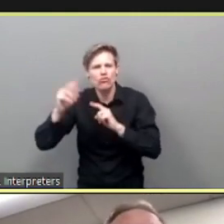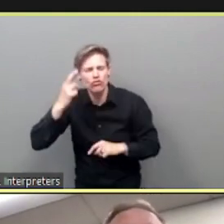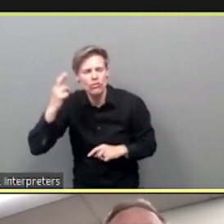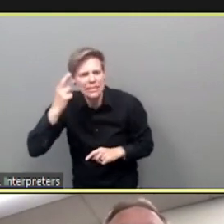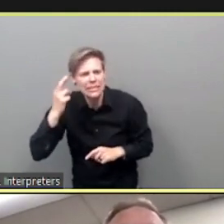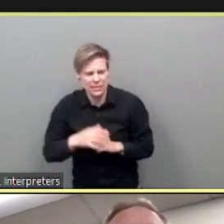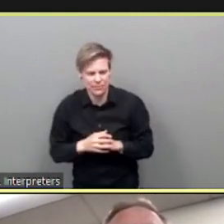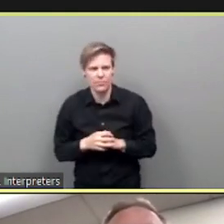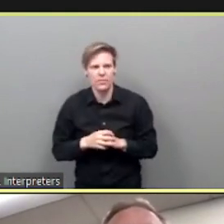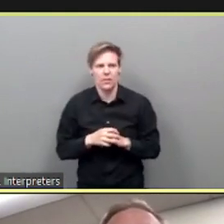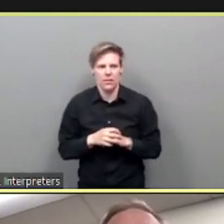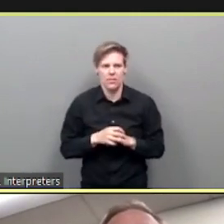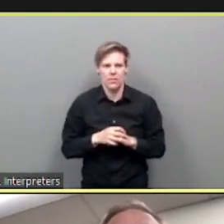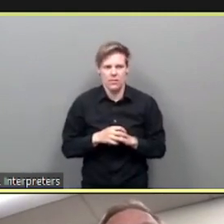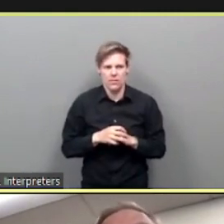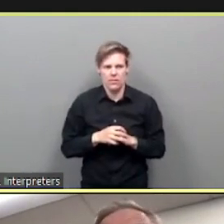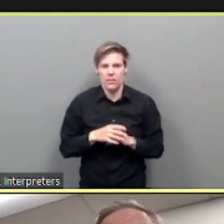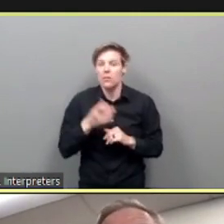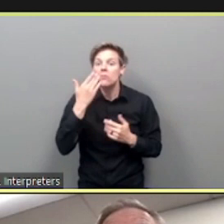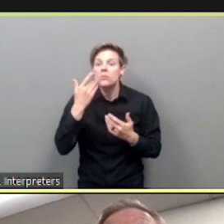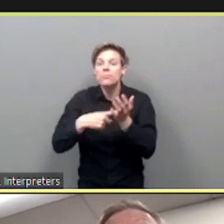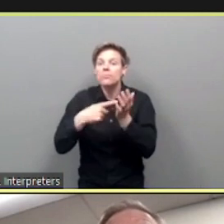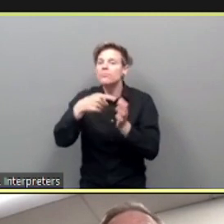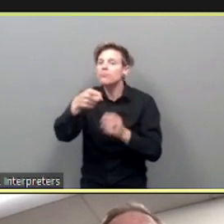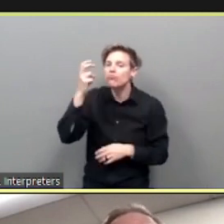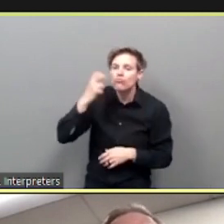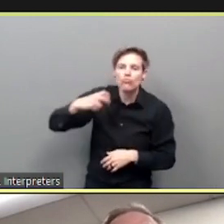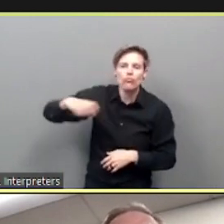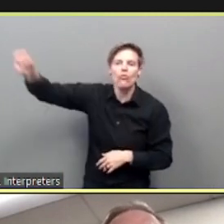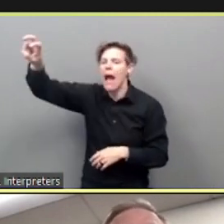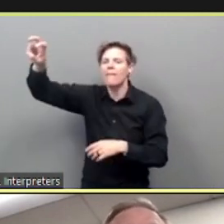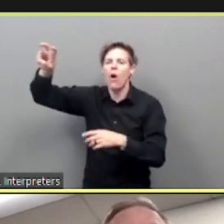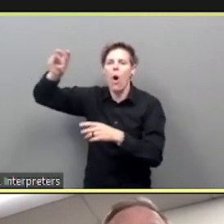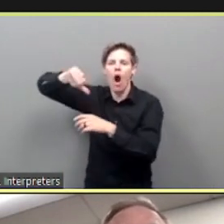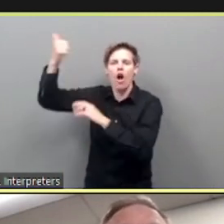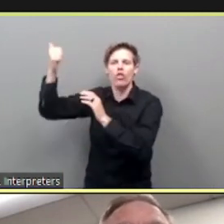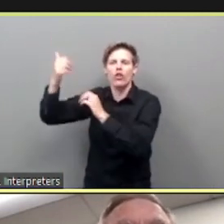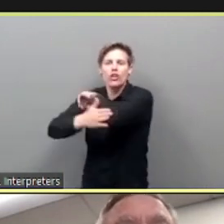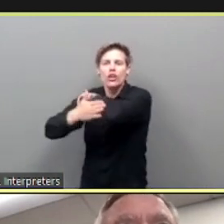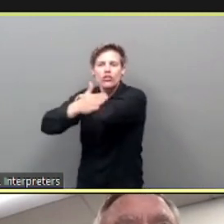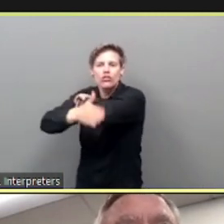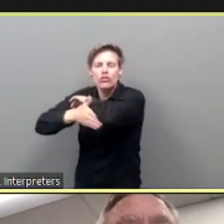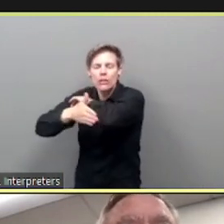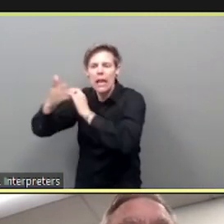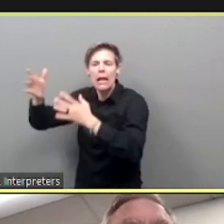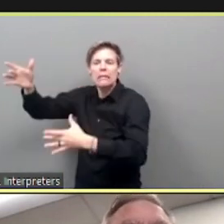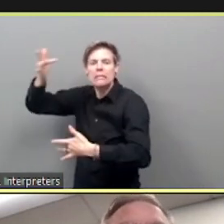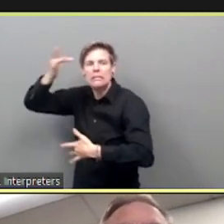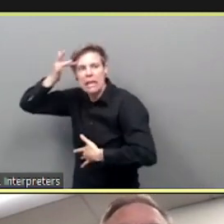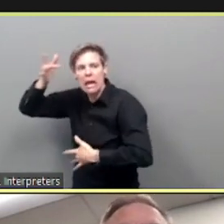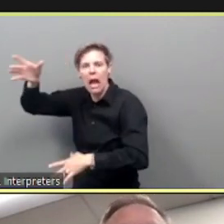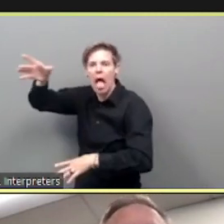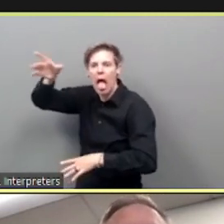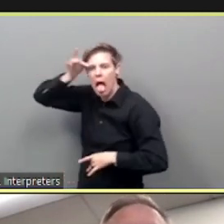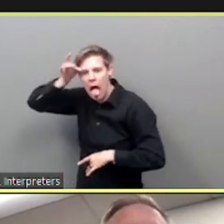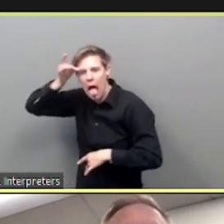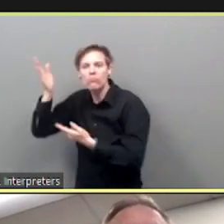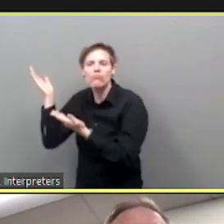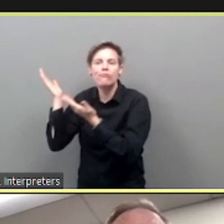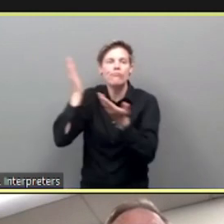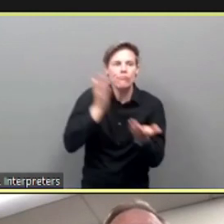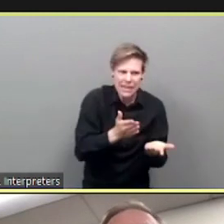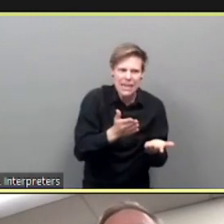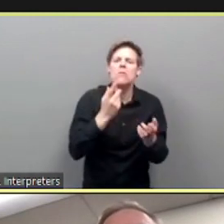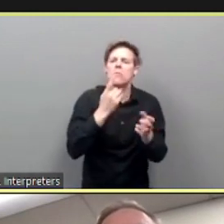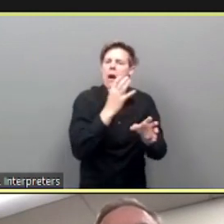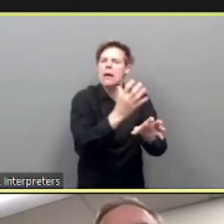of travel outside the US, who gets an infection. The typical dose, it comes in a 3 milligram tablet for humans,